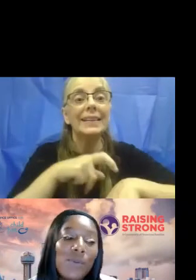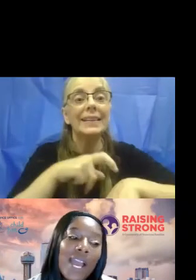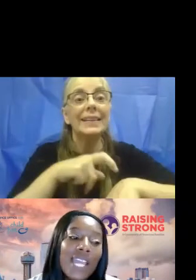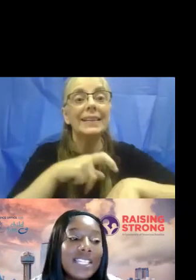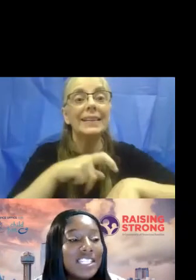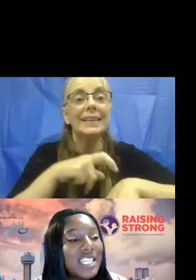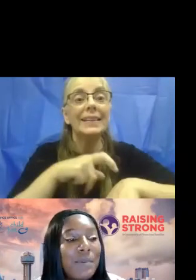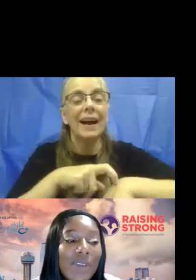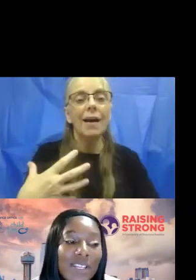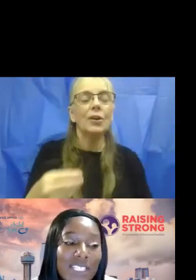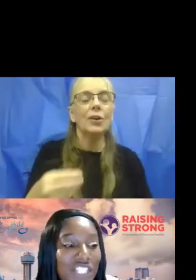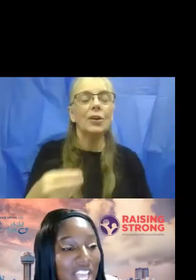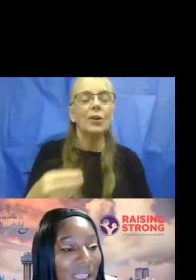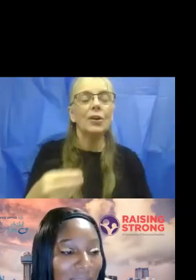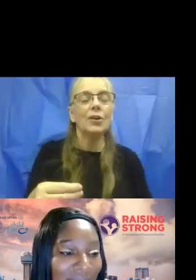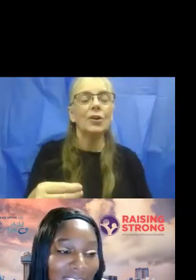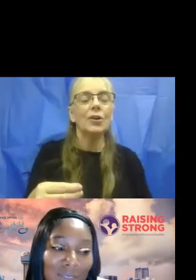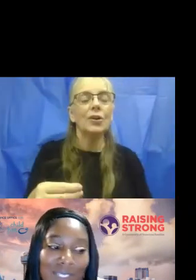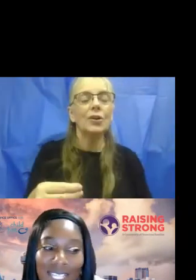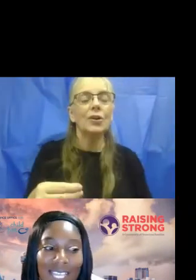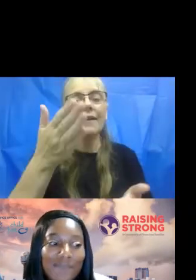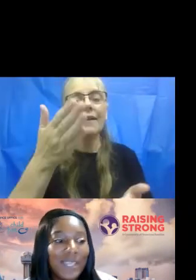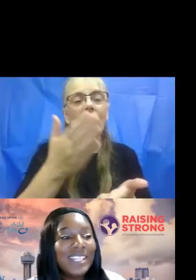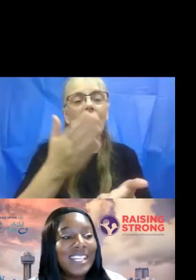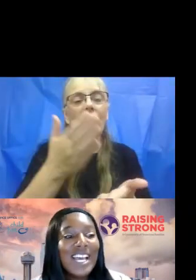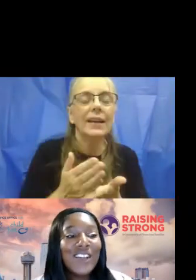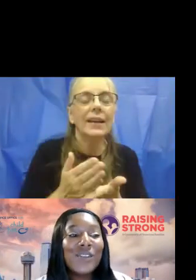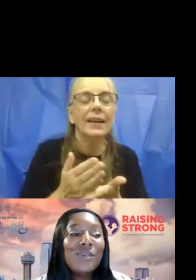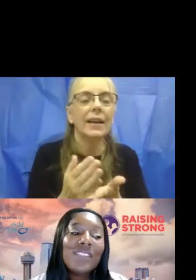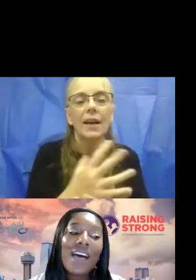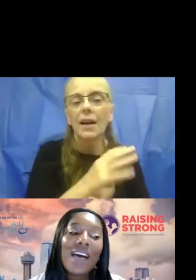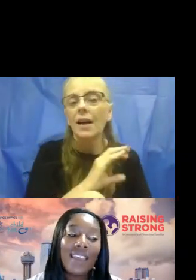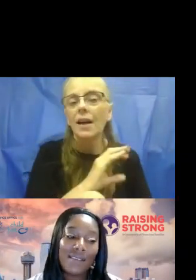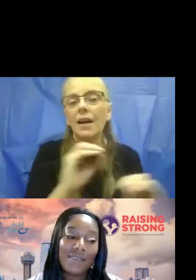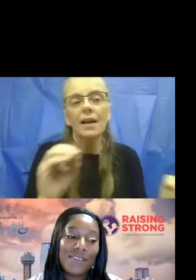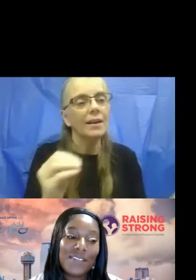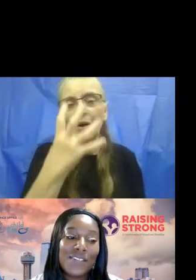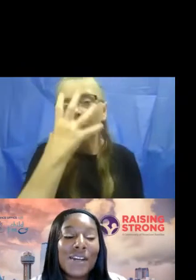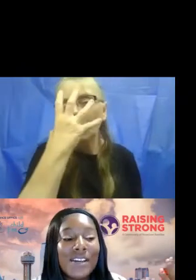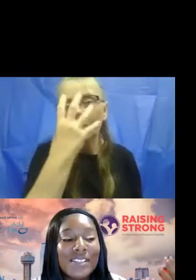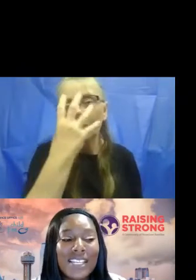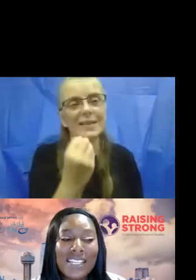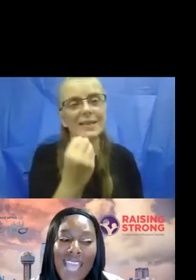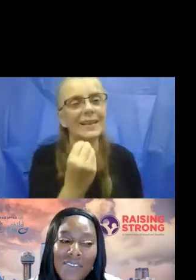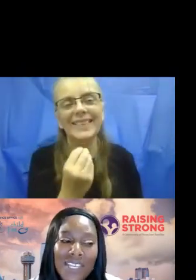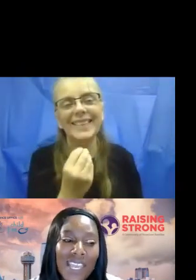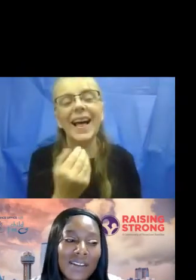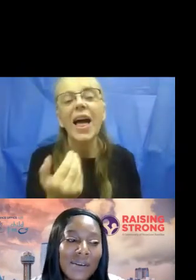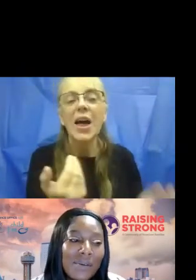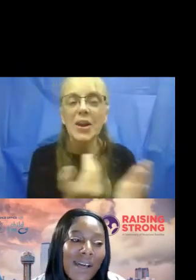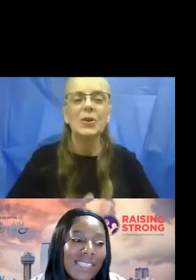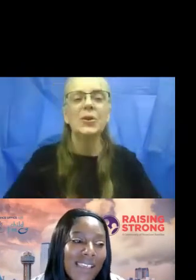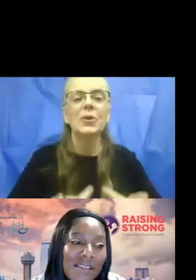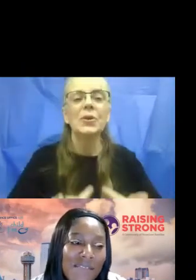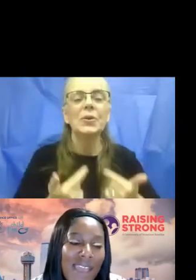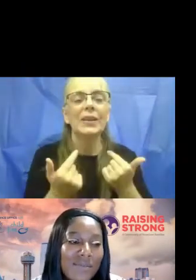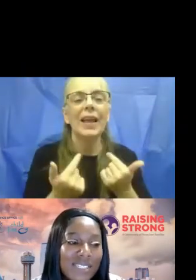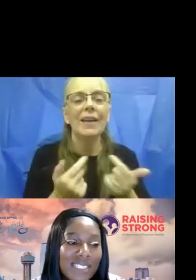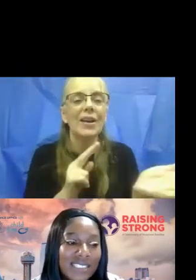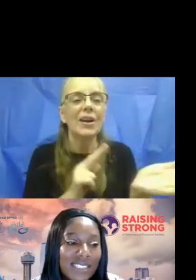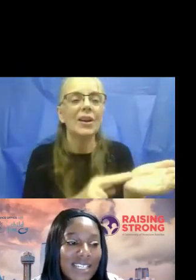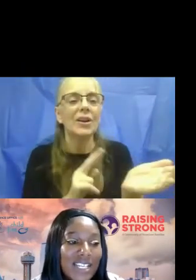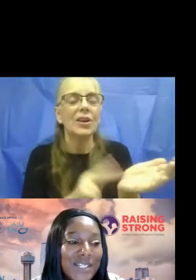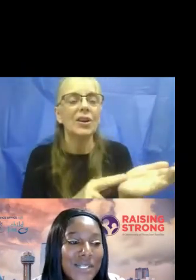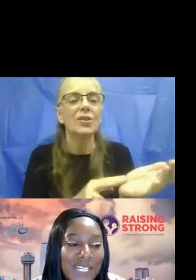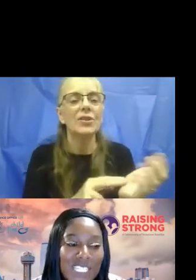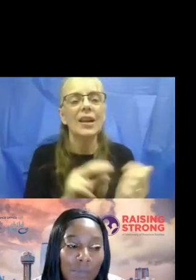sleep, right? Let's just keep it real in the chat, right? No sleep. New life. Nurse, a navigator. Oh, I love that